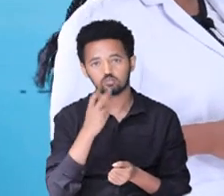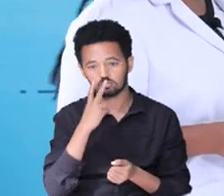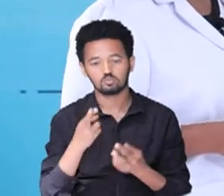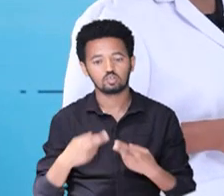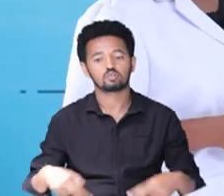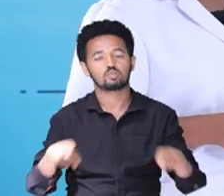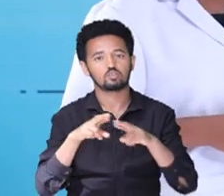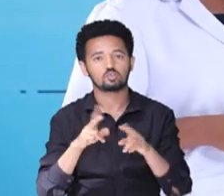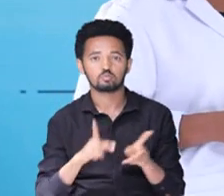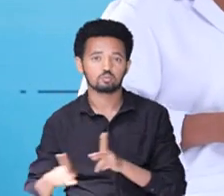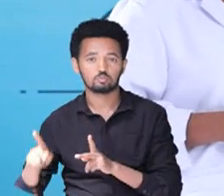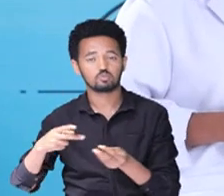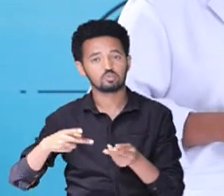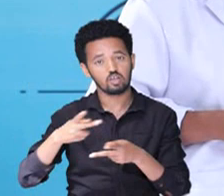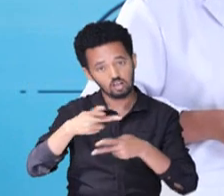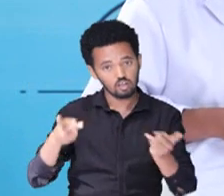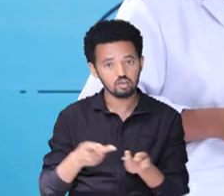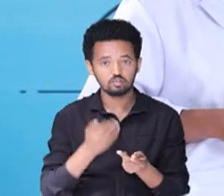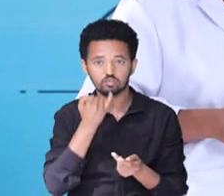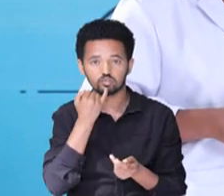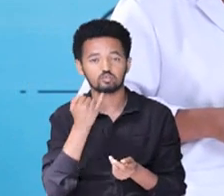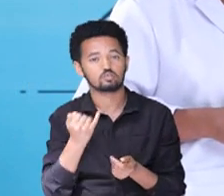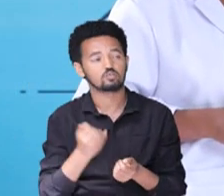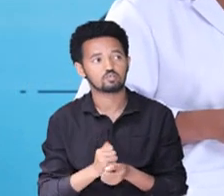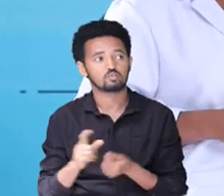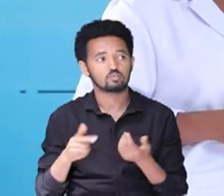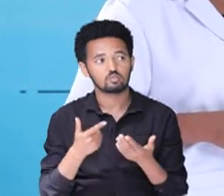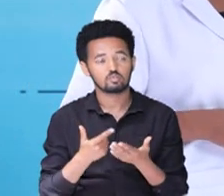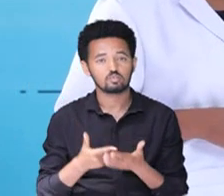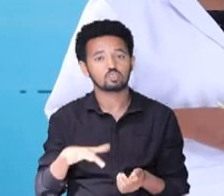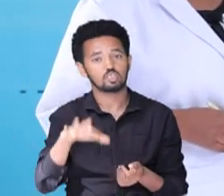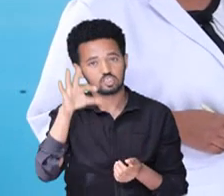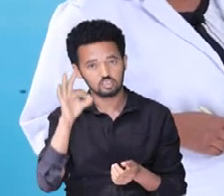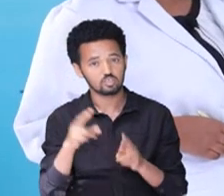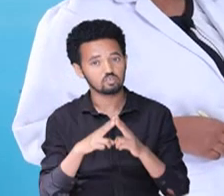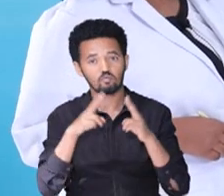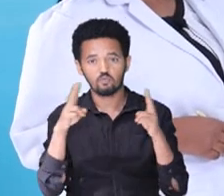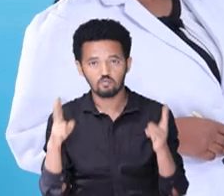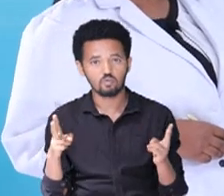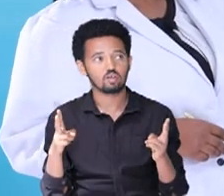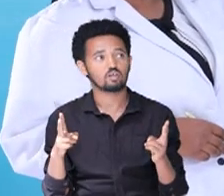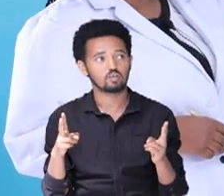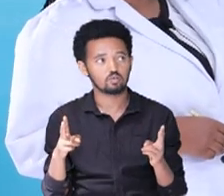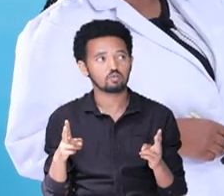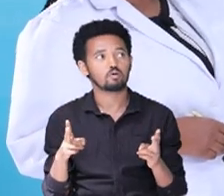of area is areas with poor soil. In this area we get very few